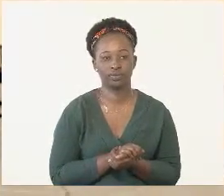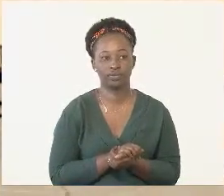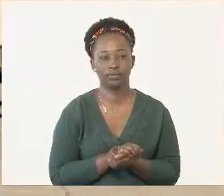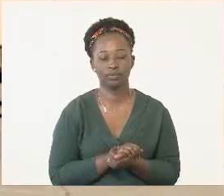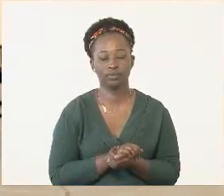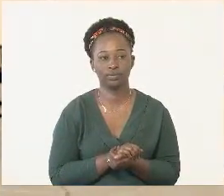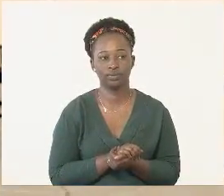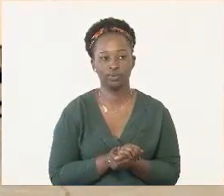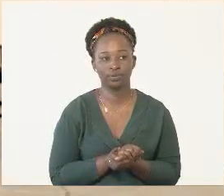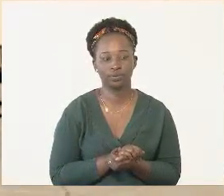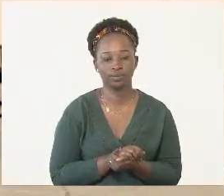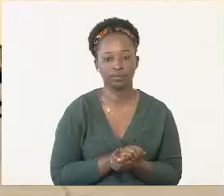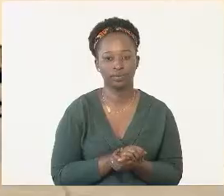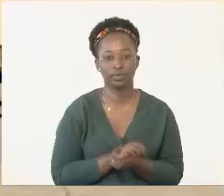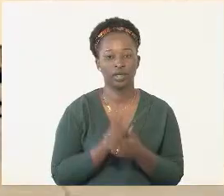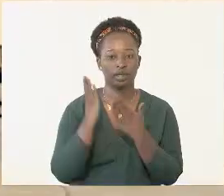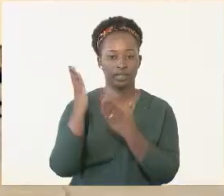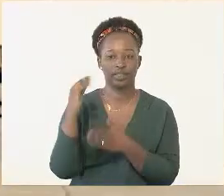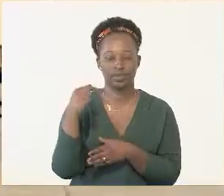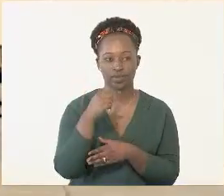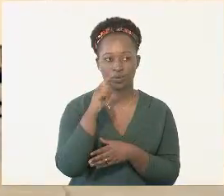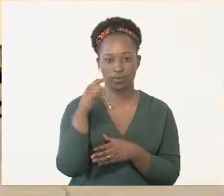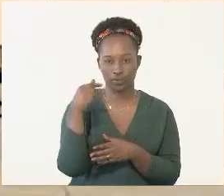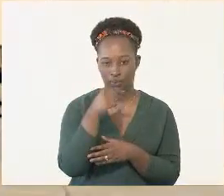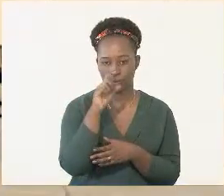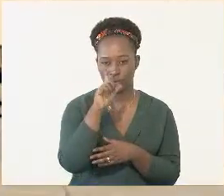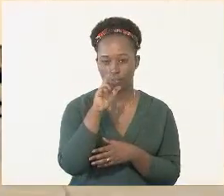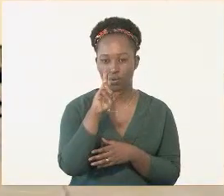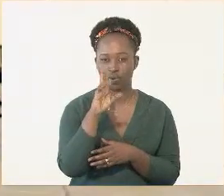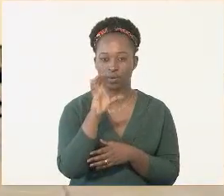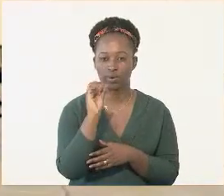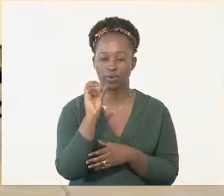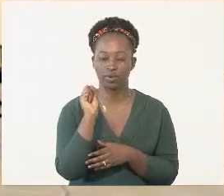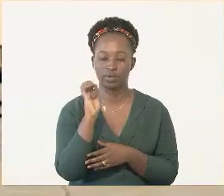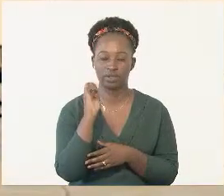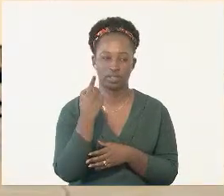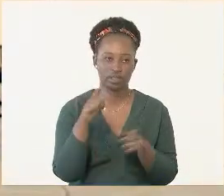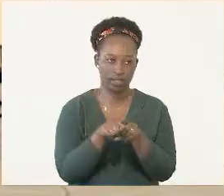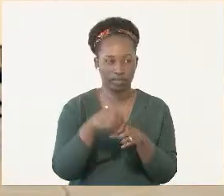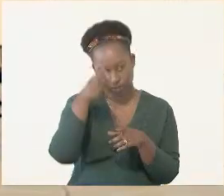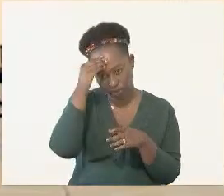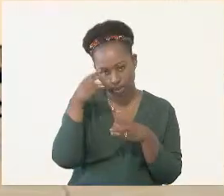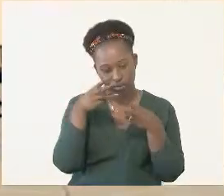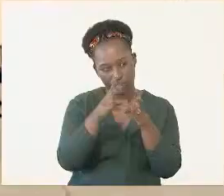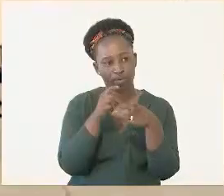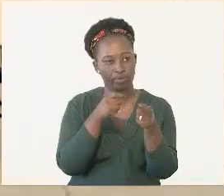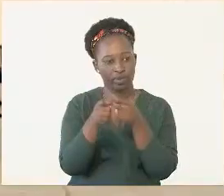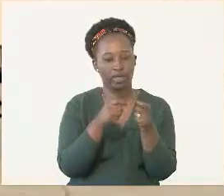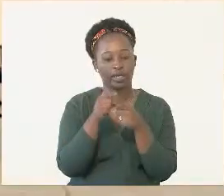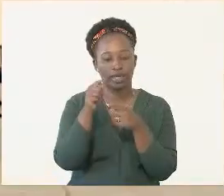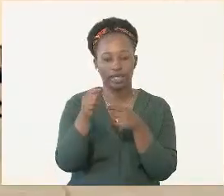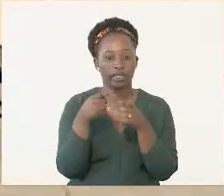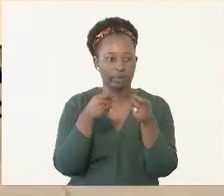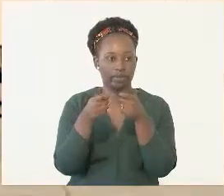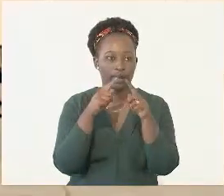So that is glucose. We talked about how does the glucose is also regulated. We said the glucose is regulated by two hormones,